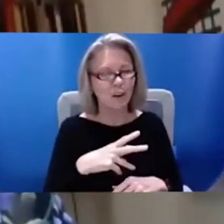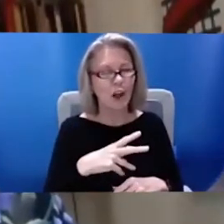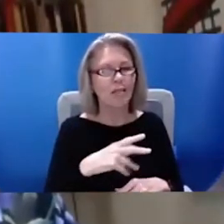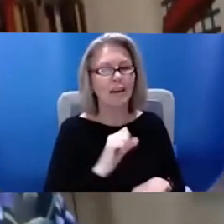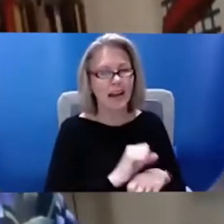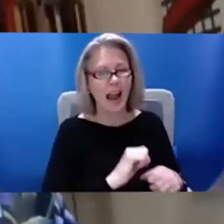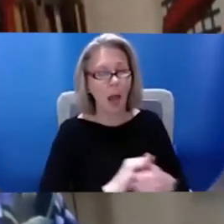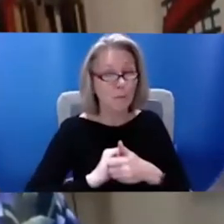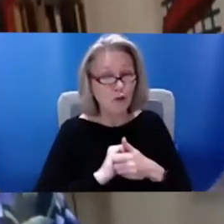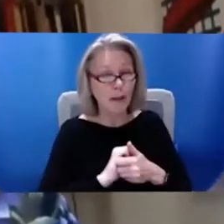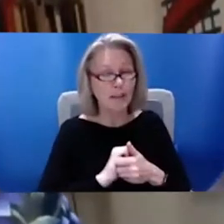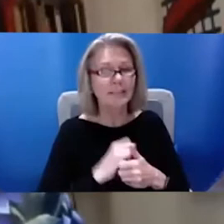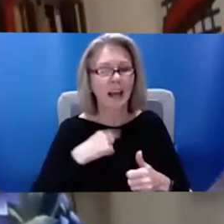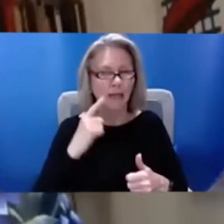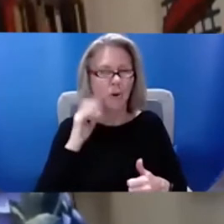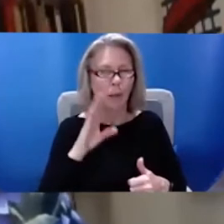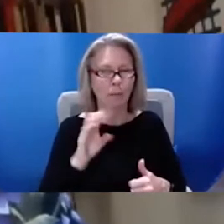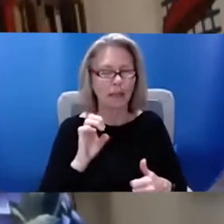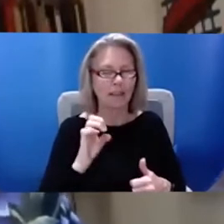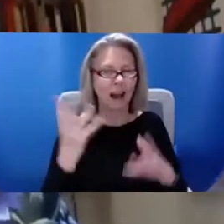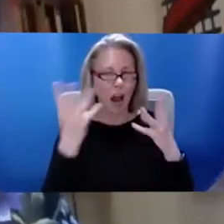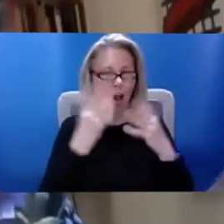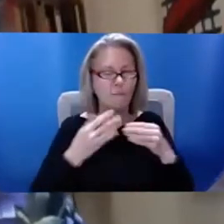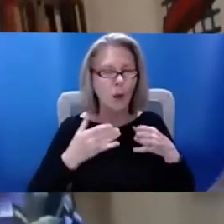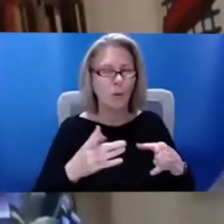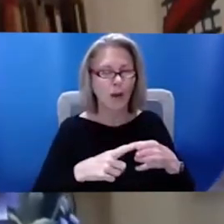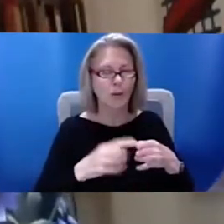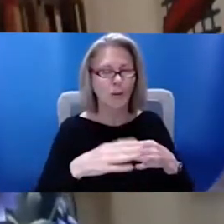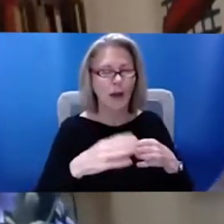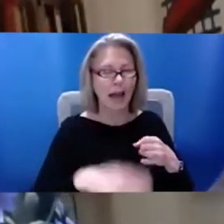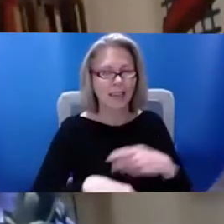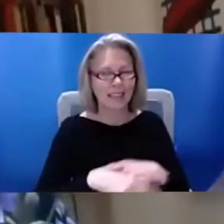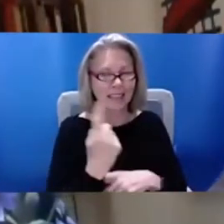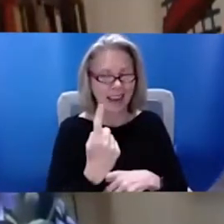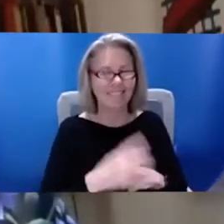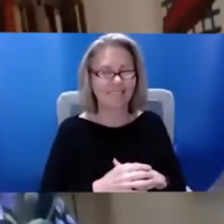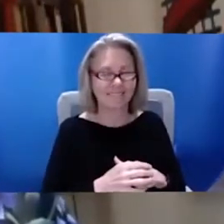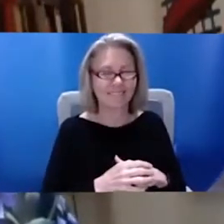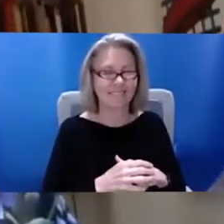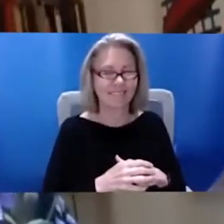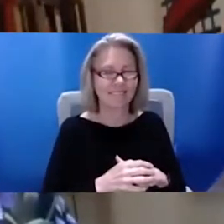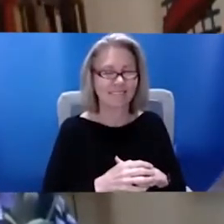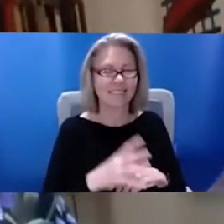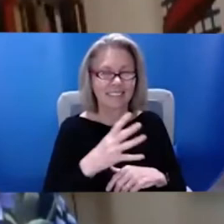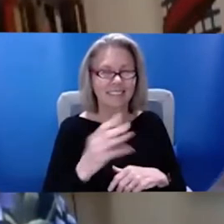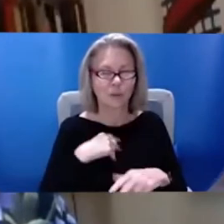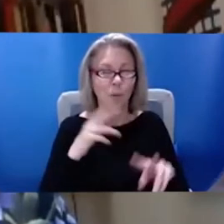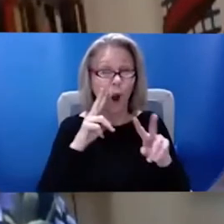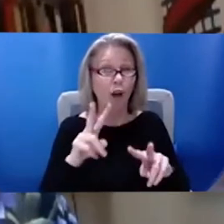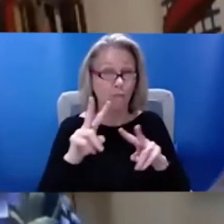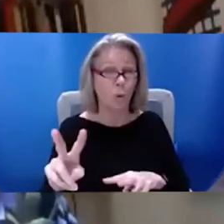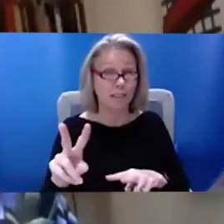several collaborators of hers. And I think it'd be a lovely way to cap the day or begin the morning. And we look